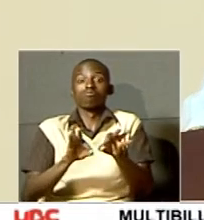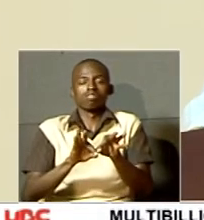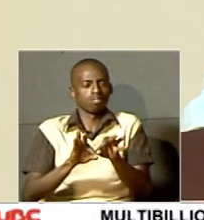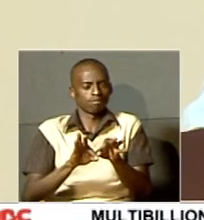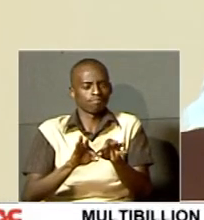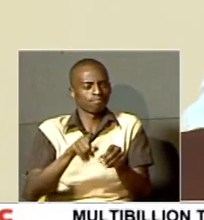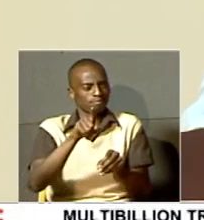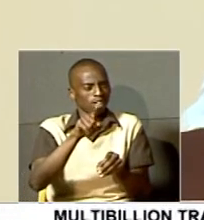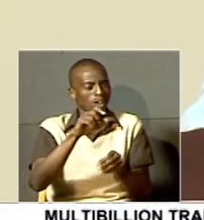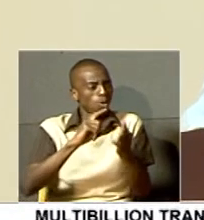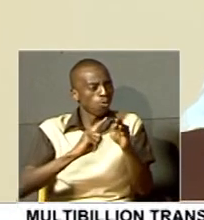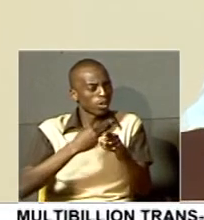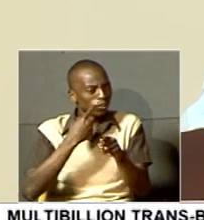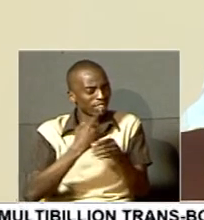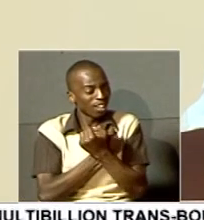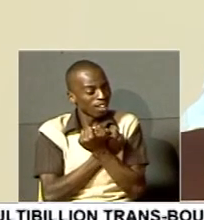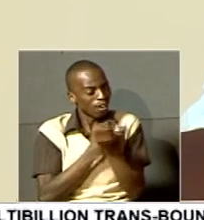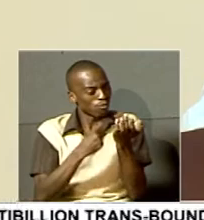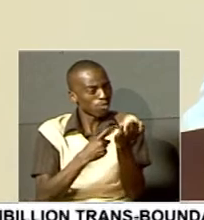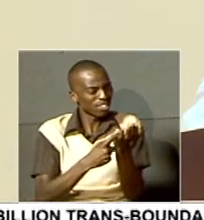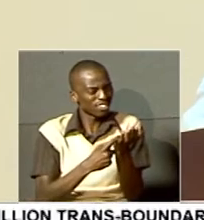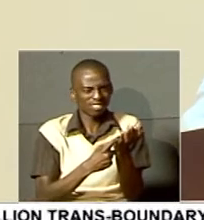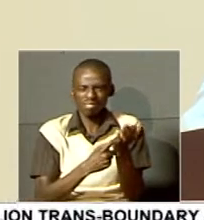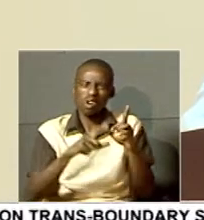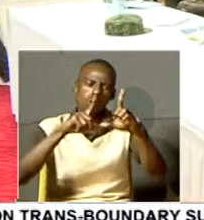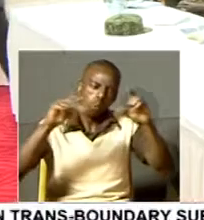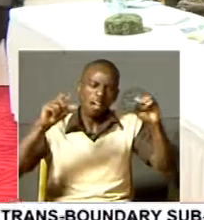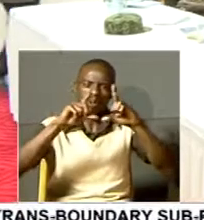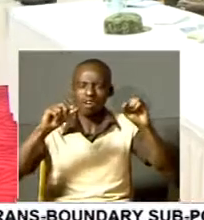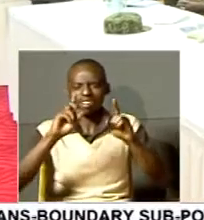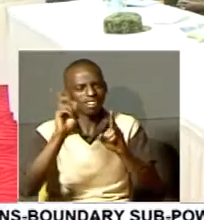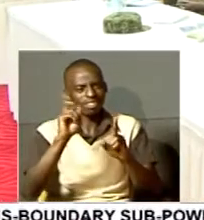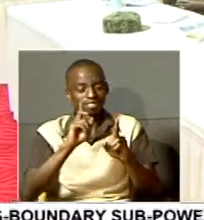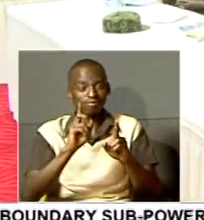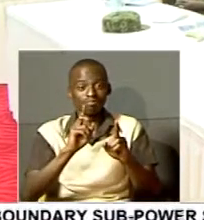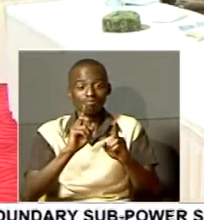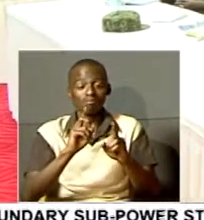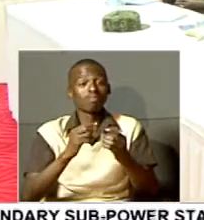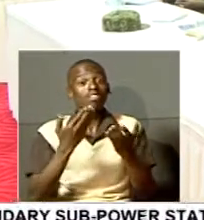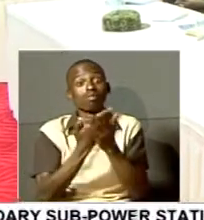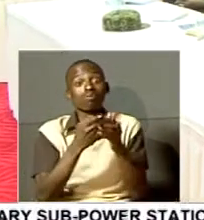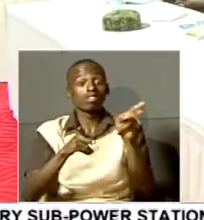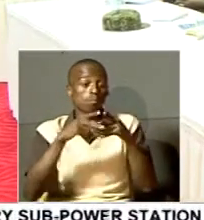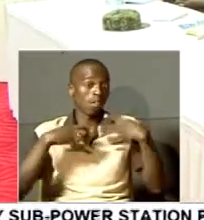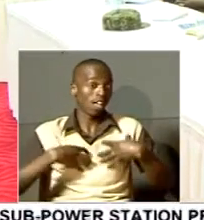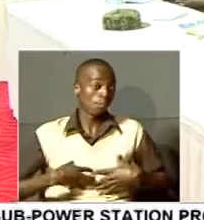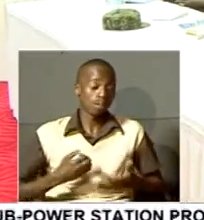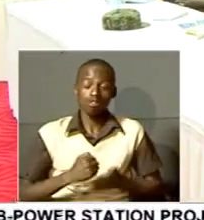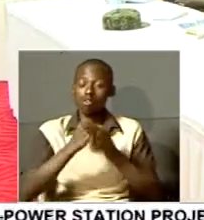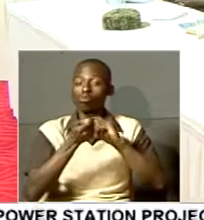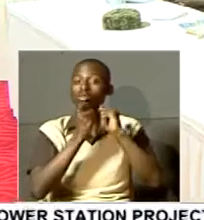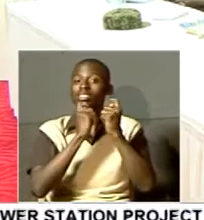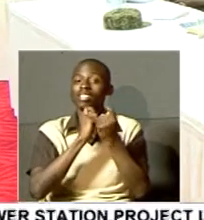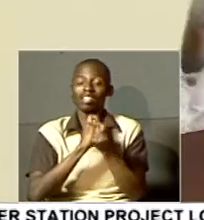So, therefore, when we say love Uganda, it's not just a slogan. President Museveni urged UPDF officers to help society to